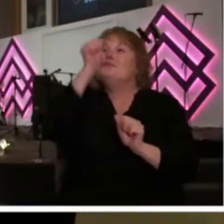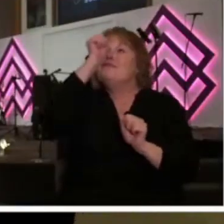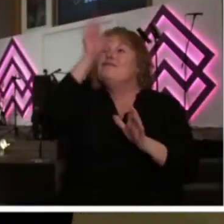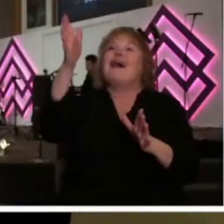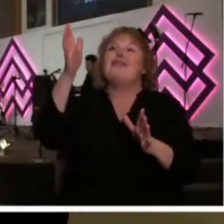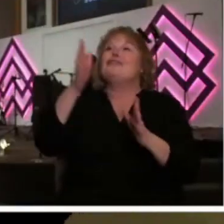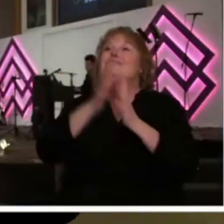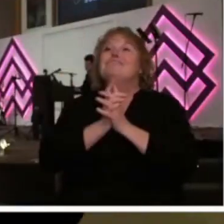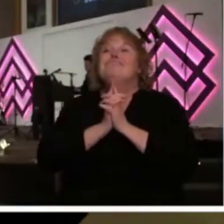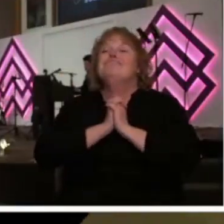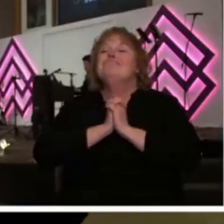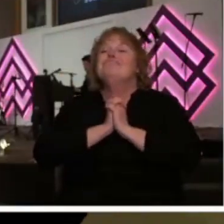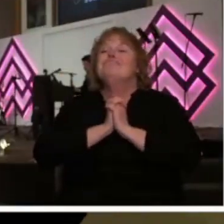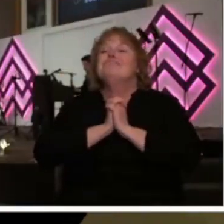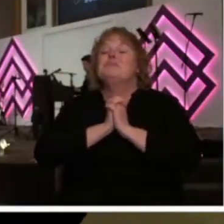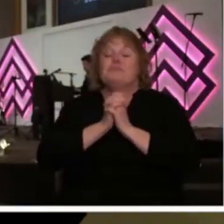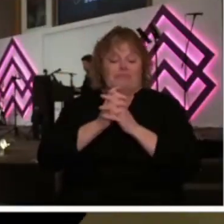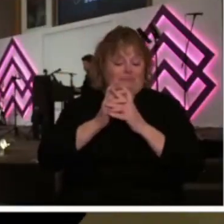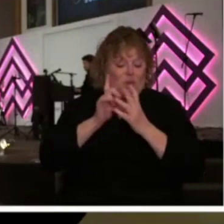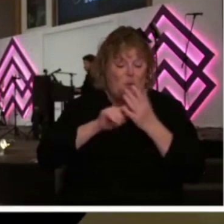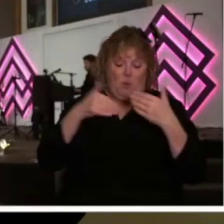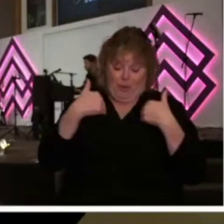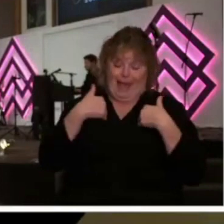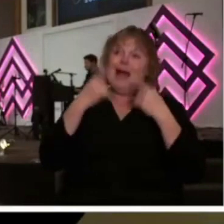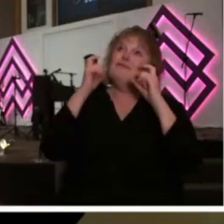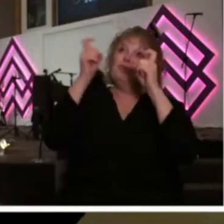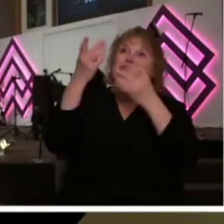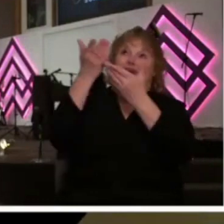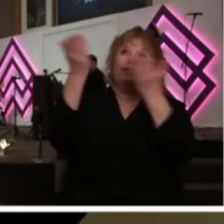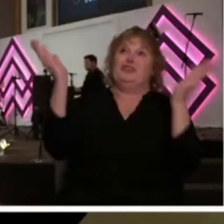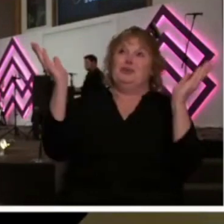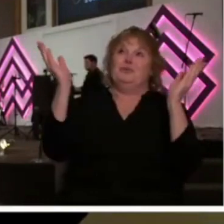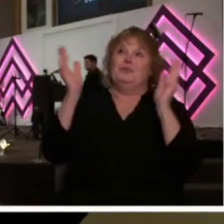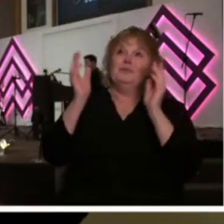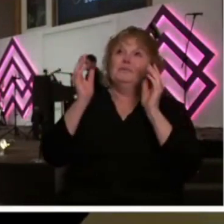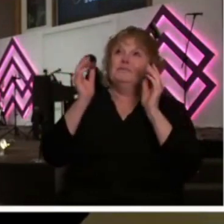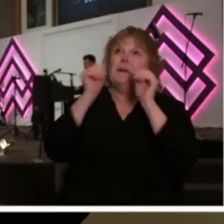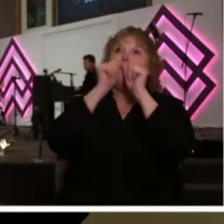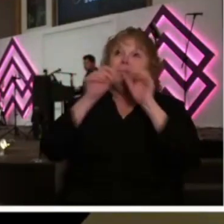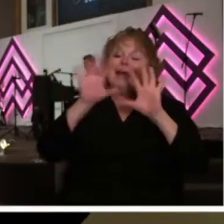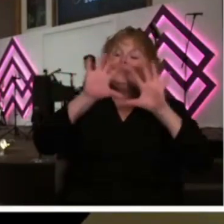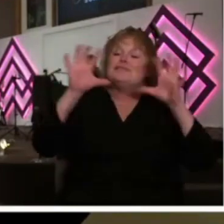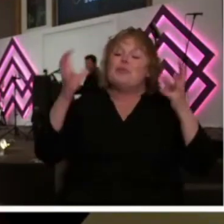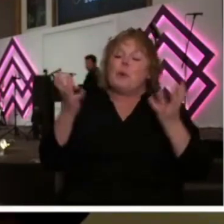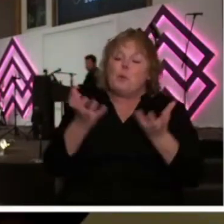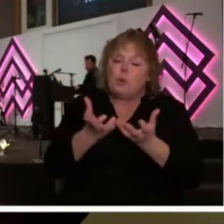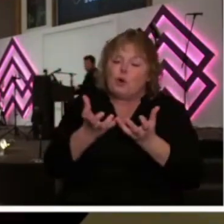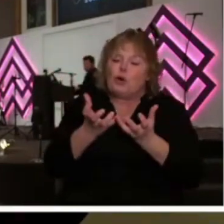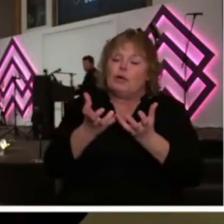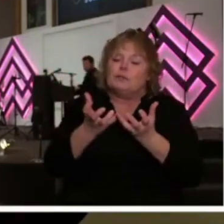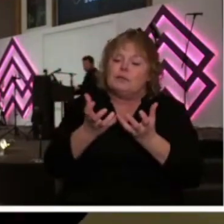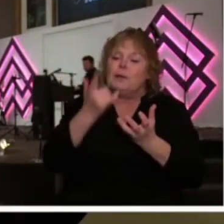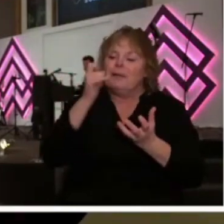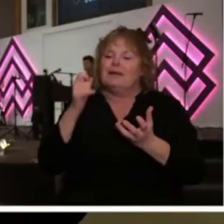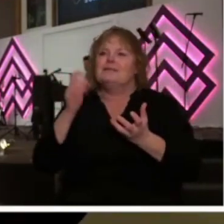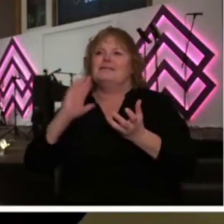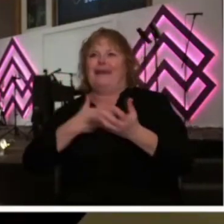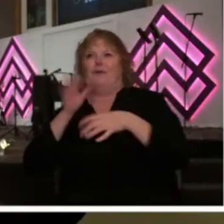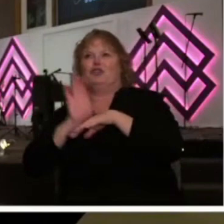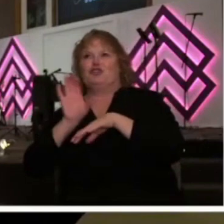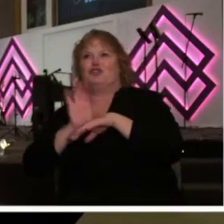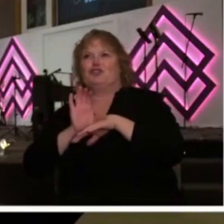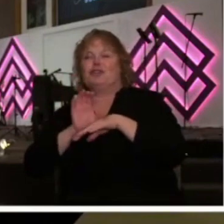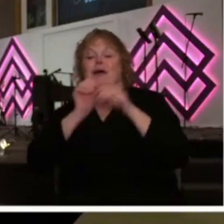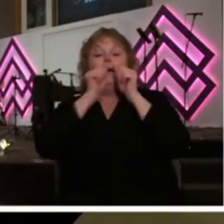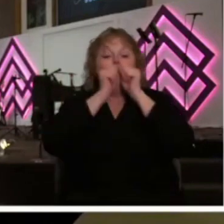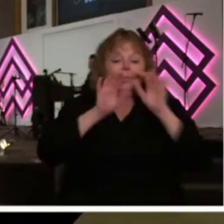we have given you what we have. Bless the world through this church, we pray. Bless